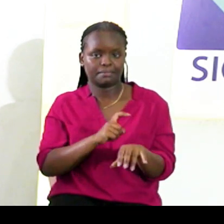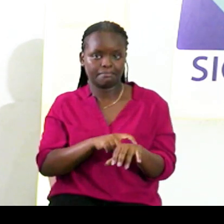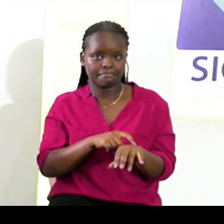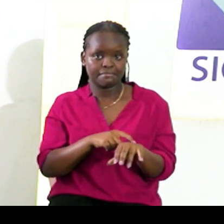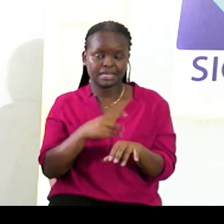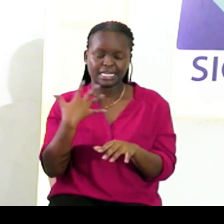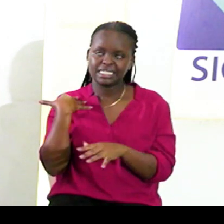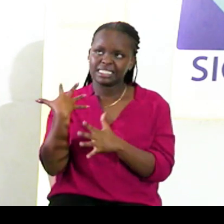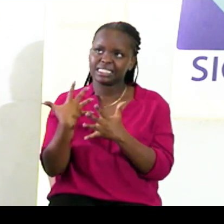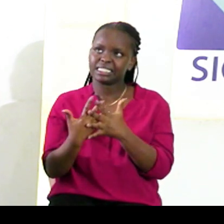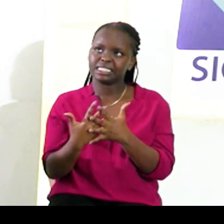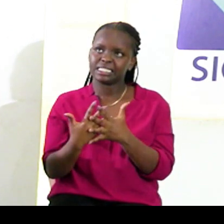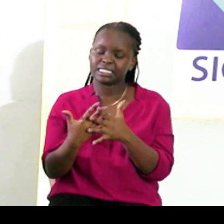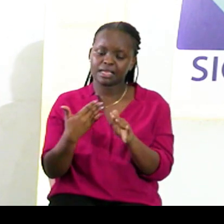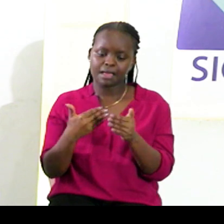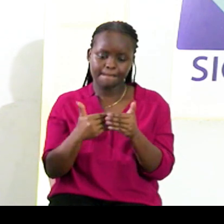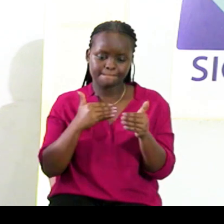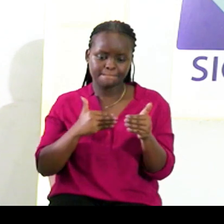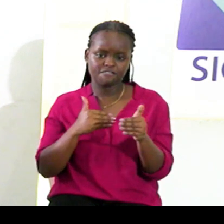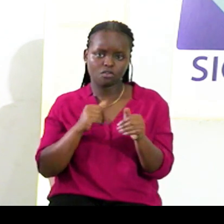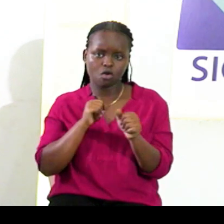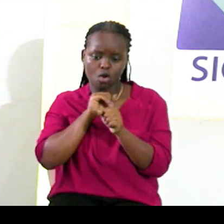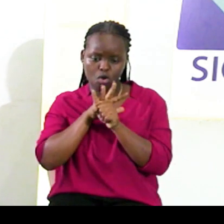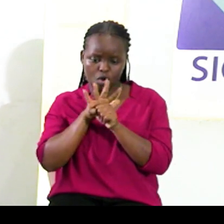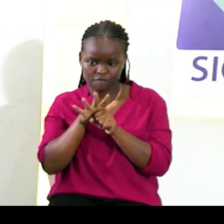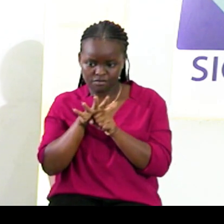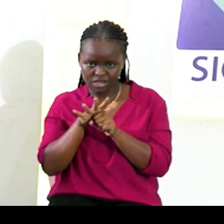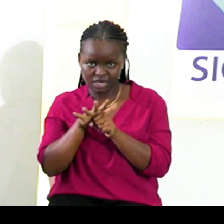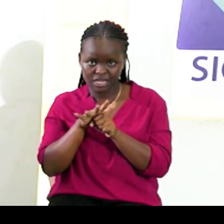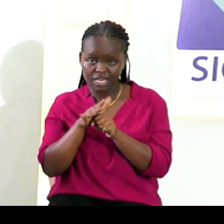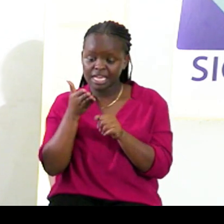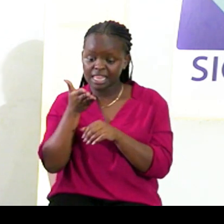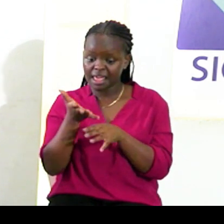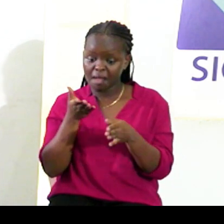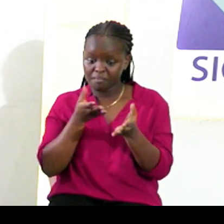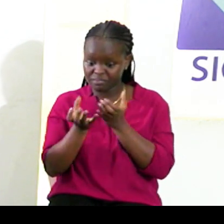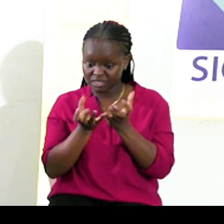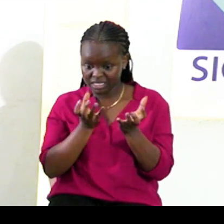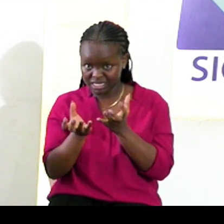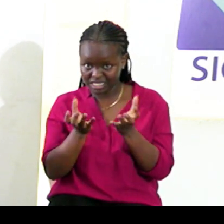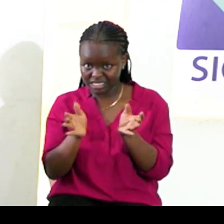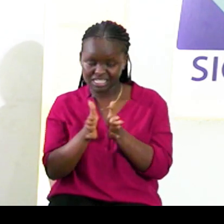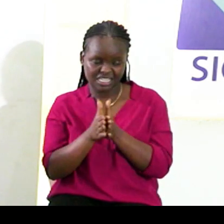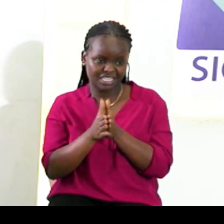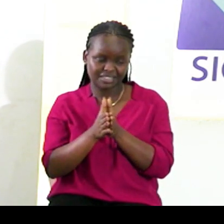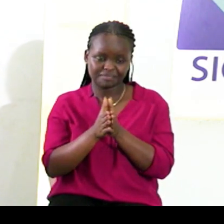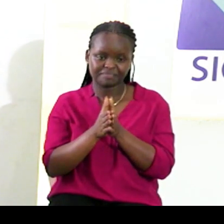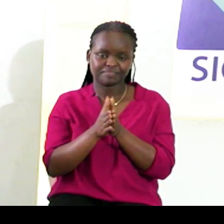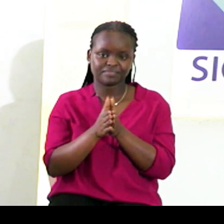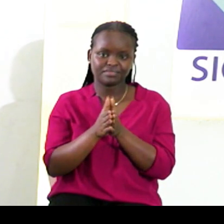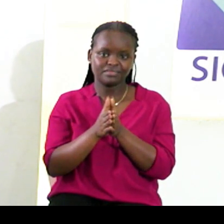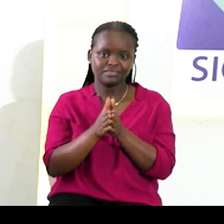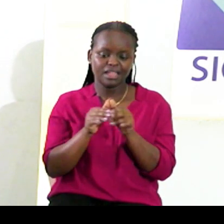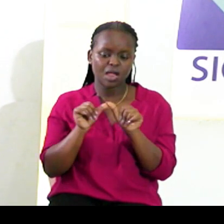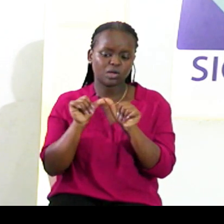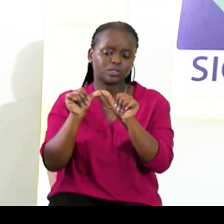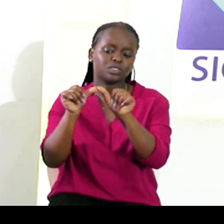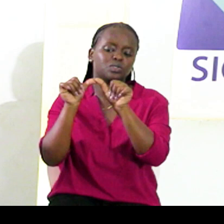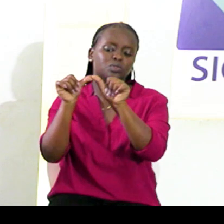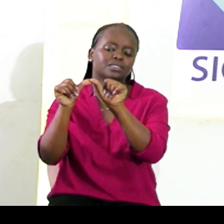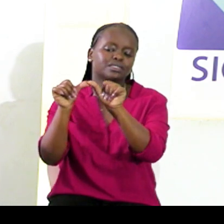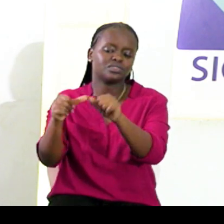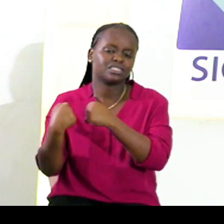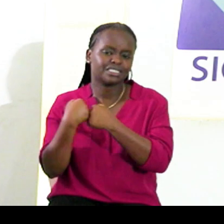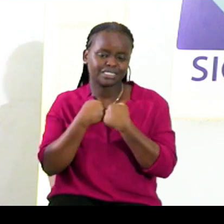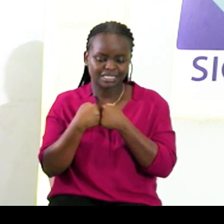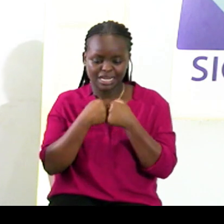Since before COVID-19, I was into business, and it is a continuous challenge that